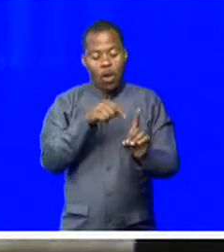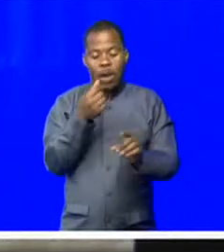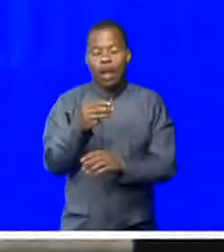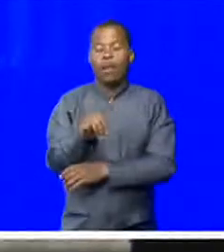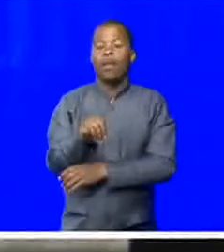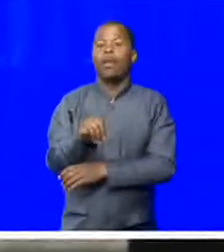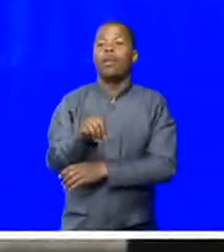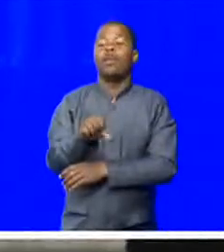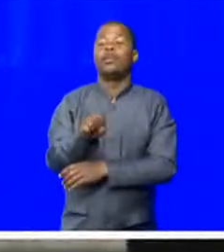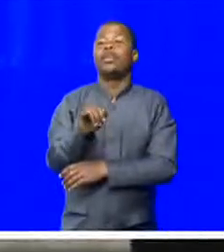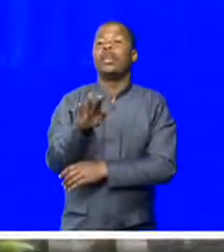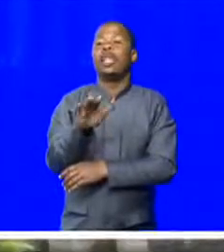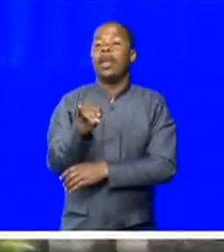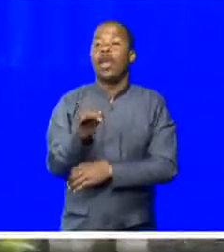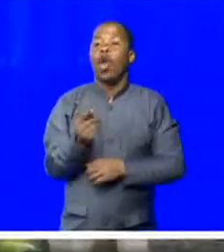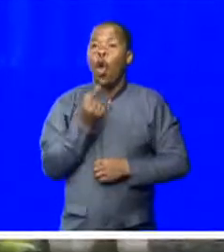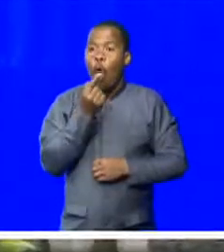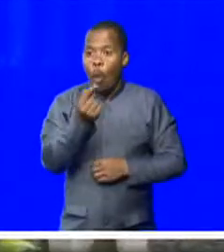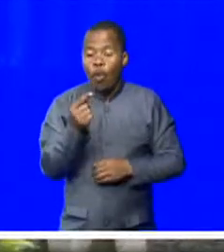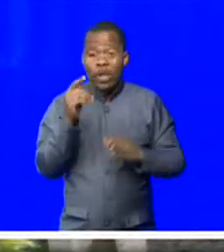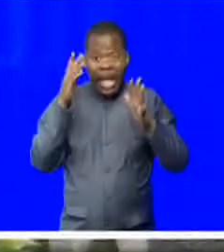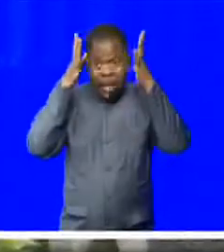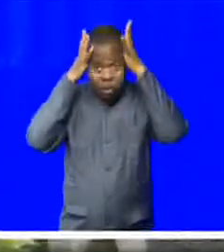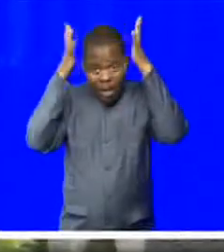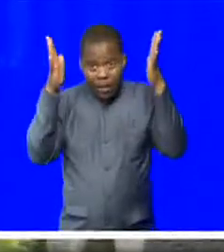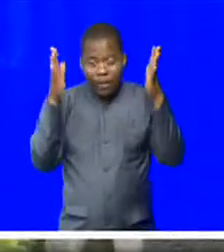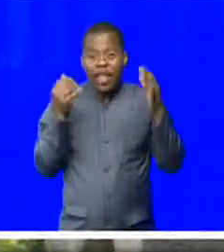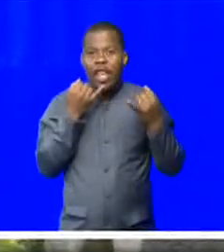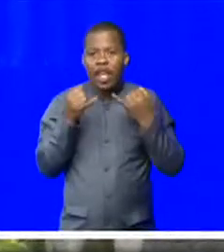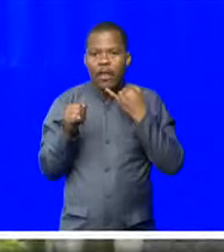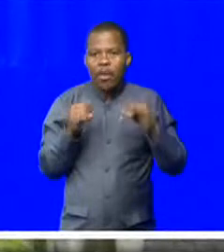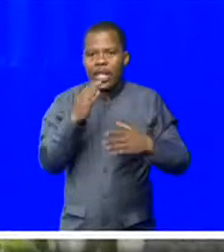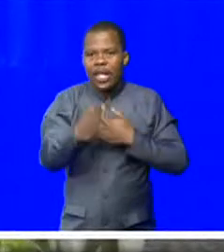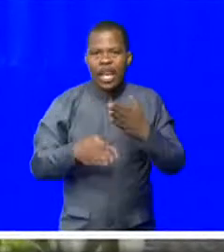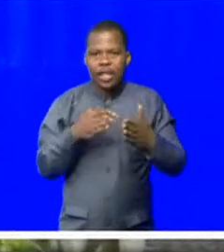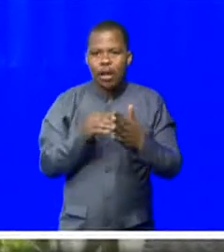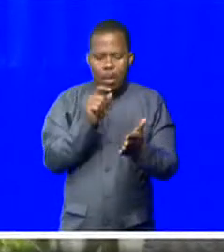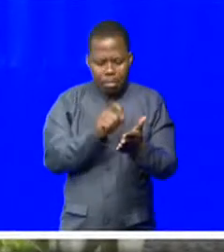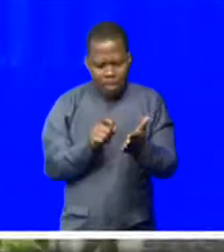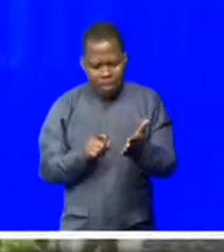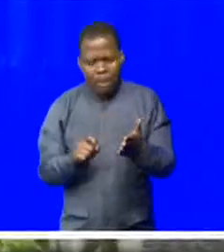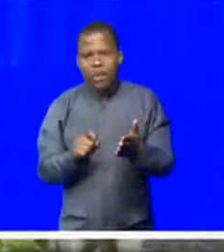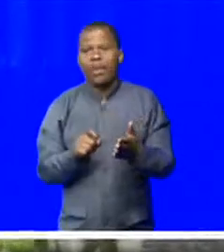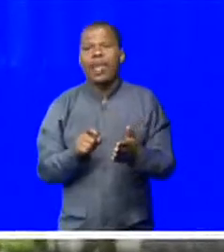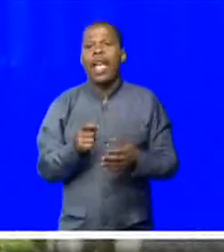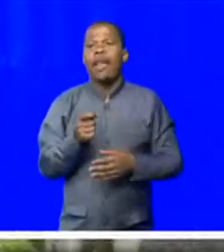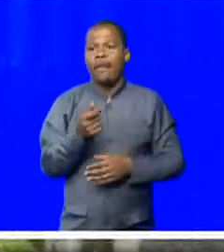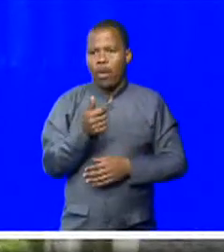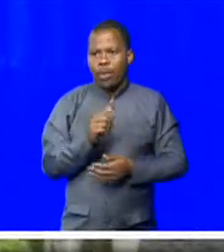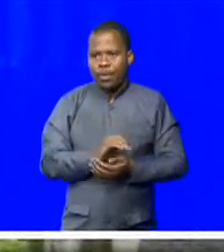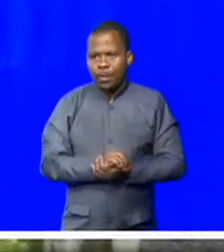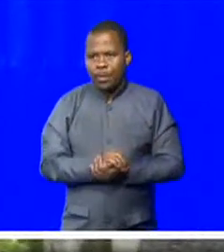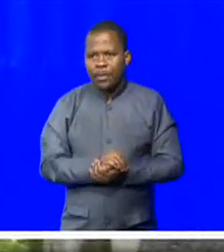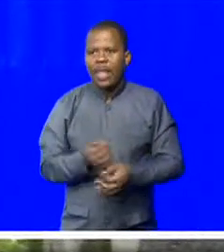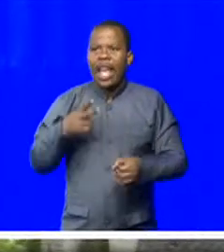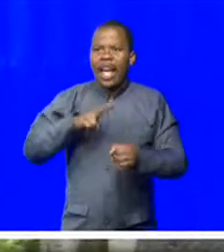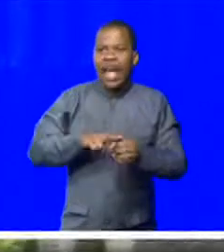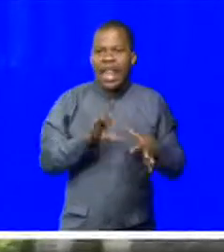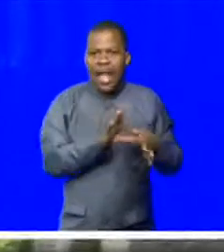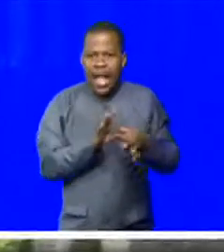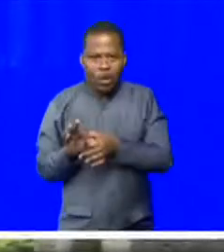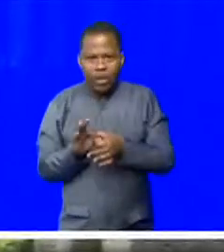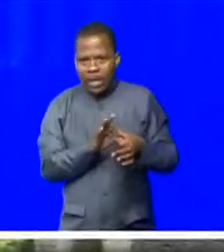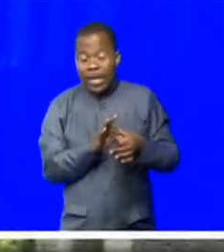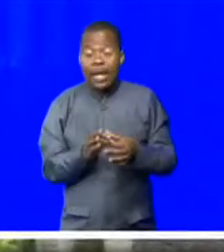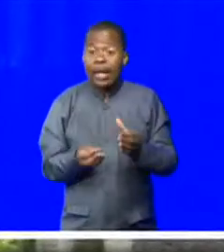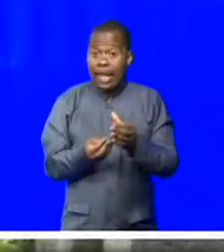not impressive. Most organizations are starting to document most of their records and keep them